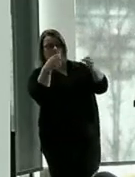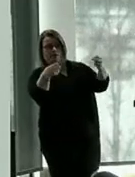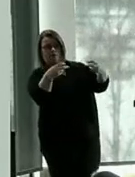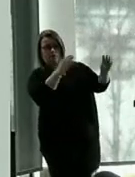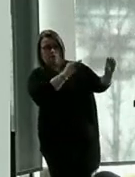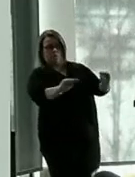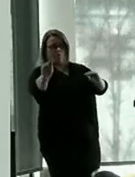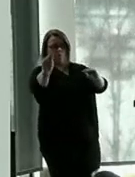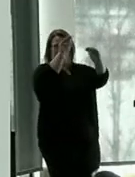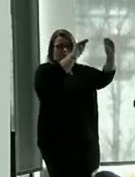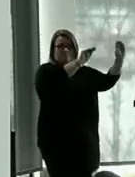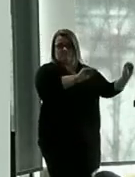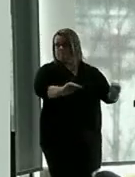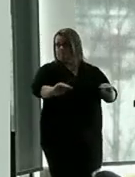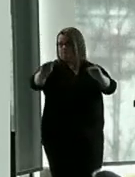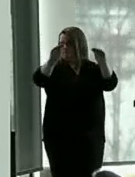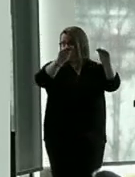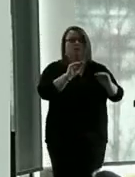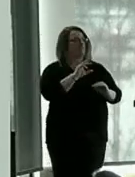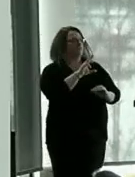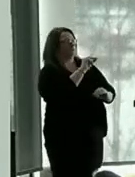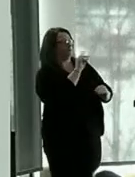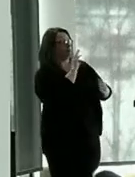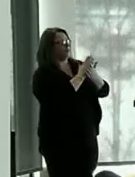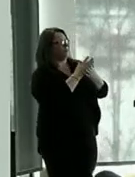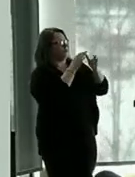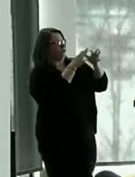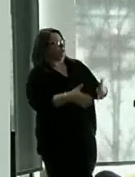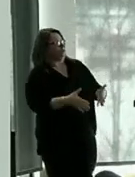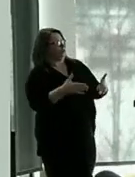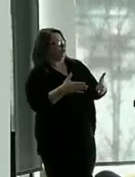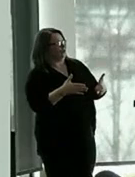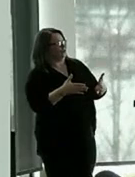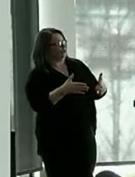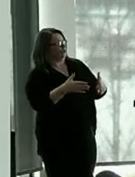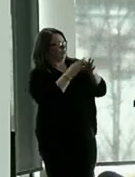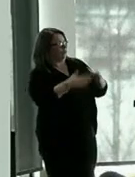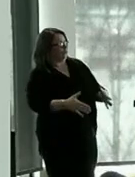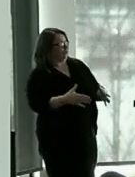Okay. No, we're talking about the ASL interpreter.